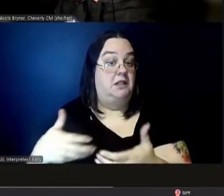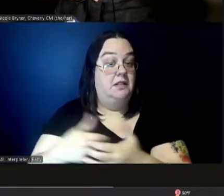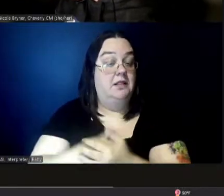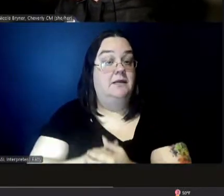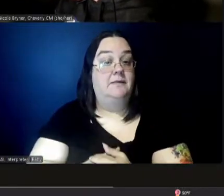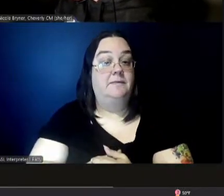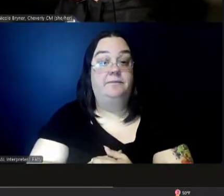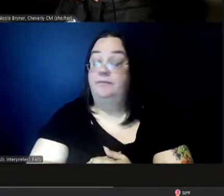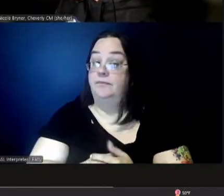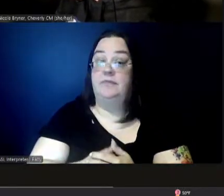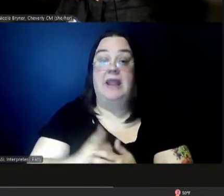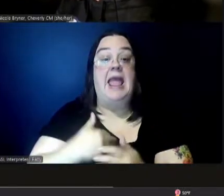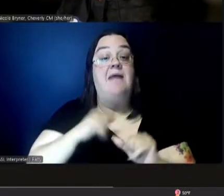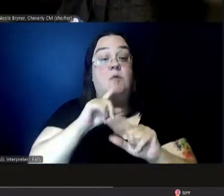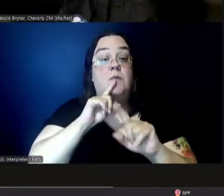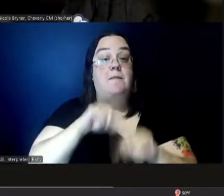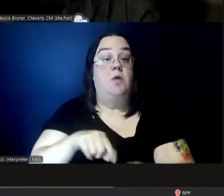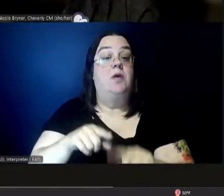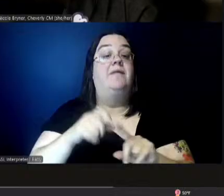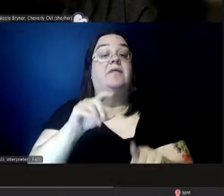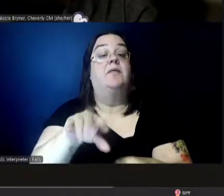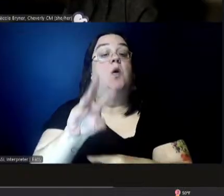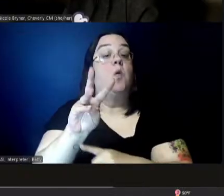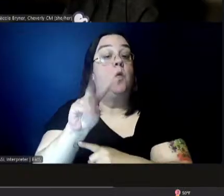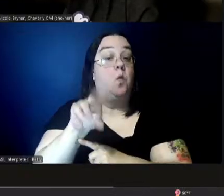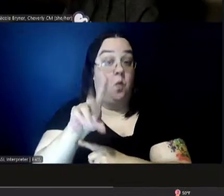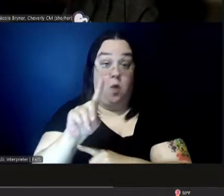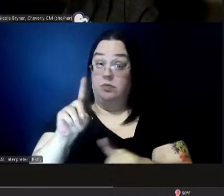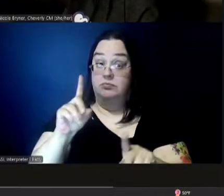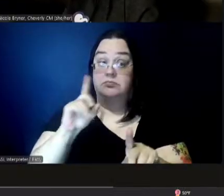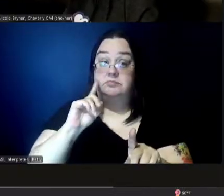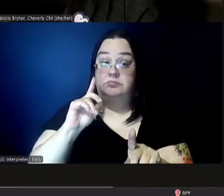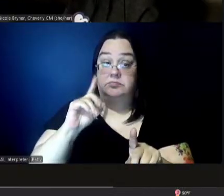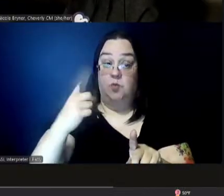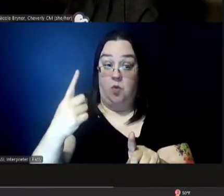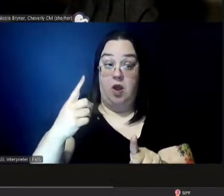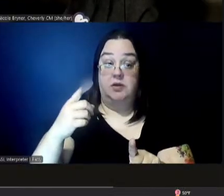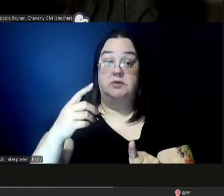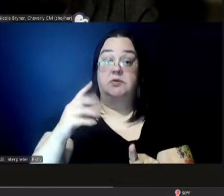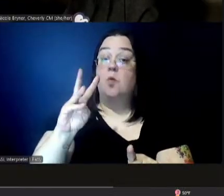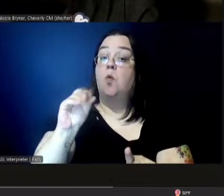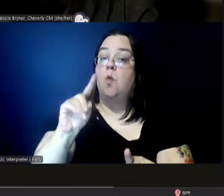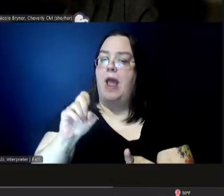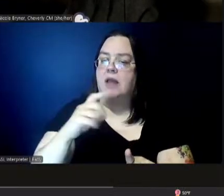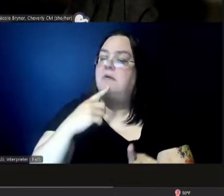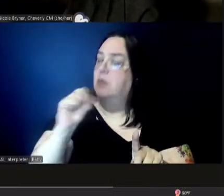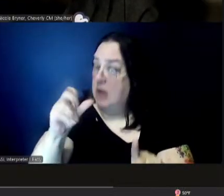Is there a report from the Rec Council? Go ahead. Yeah, can you hear me? Yes, sir. Got it.